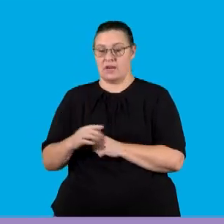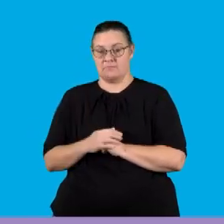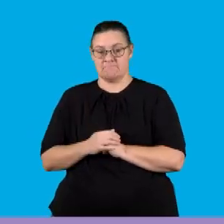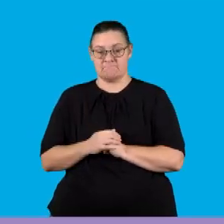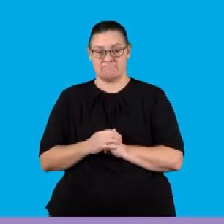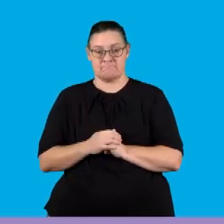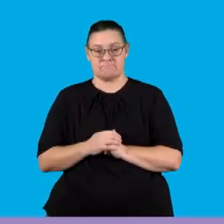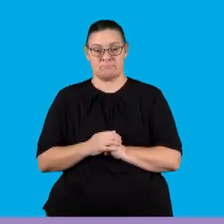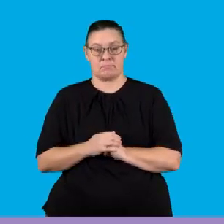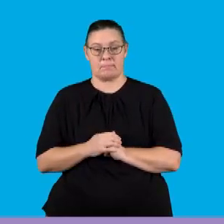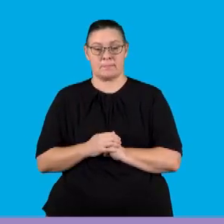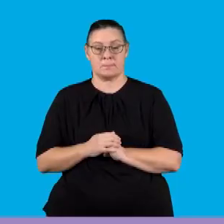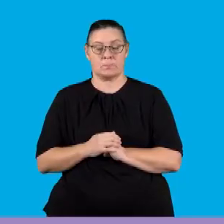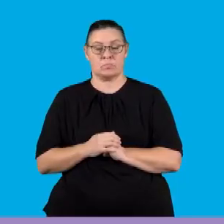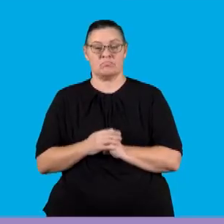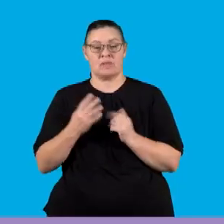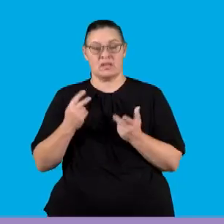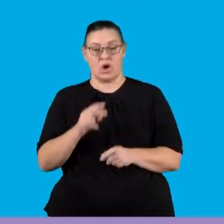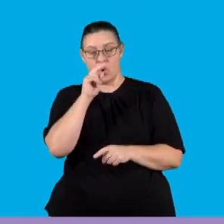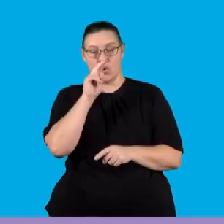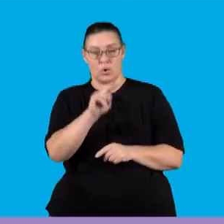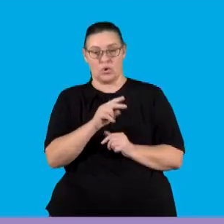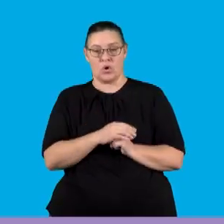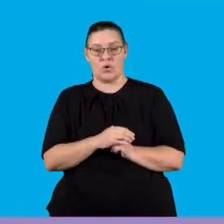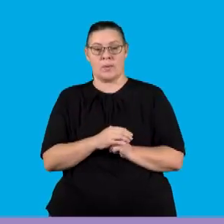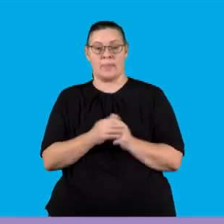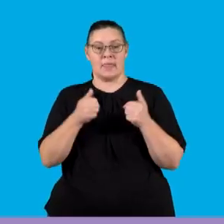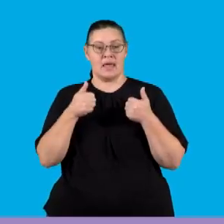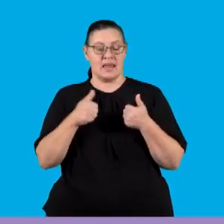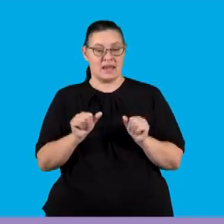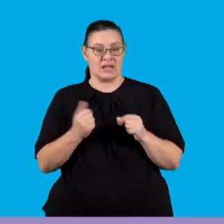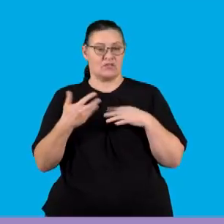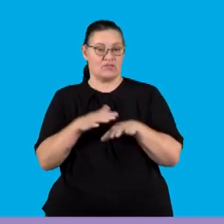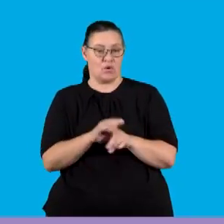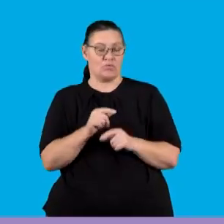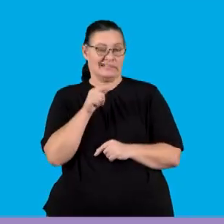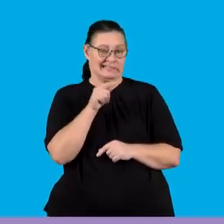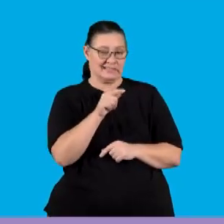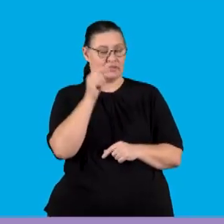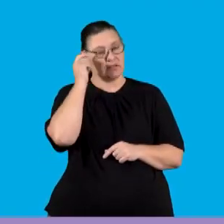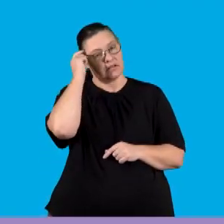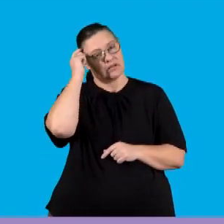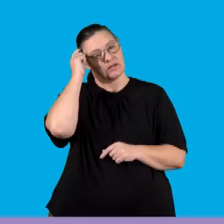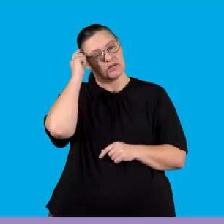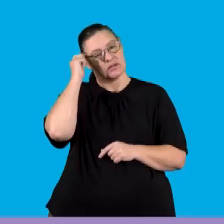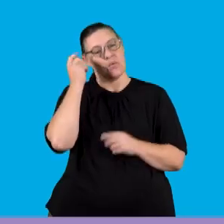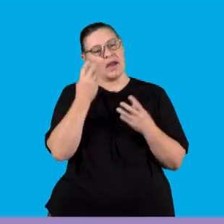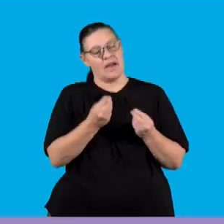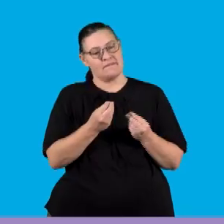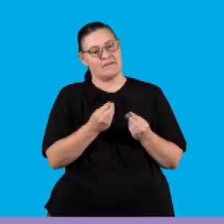a 51. Let's look at the next flow diagram. So here we